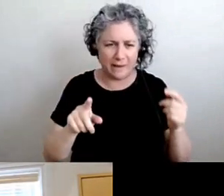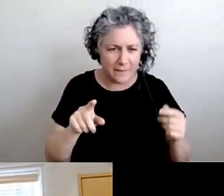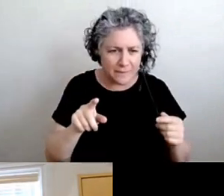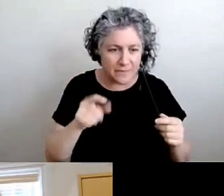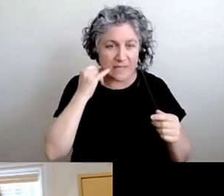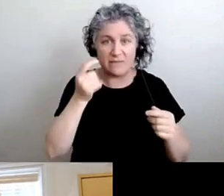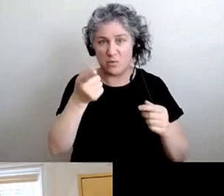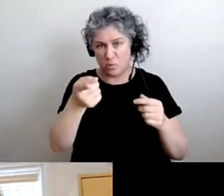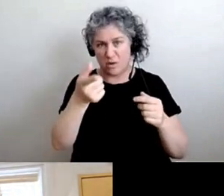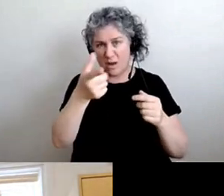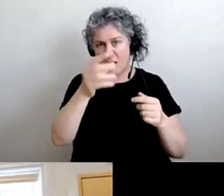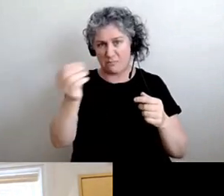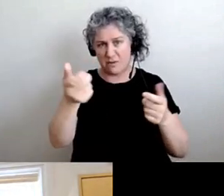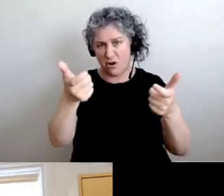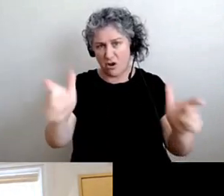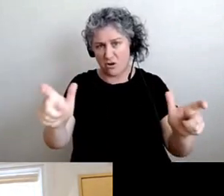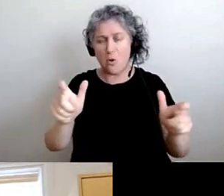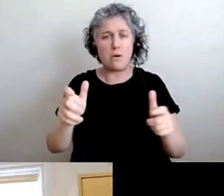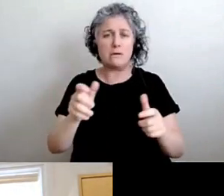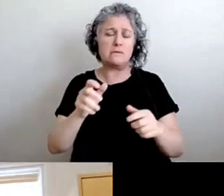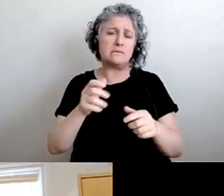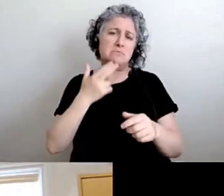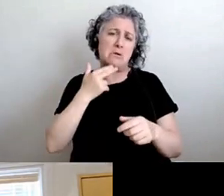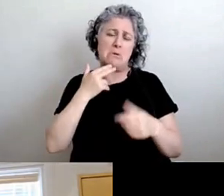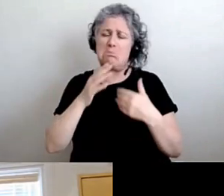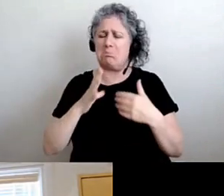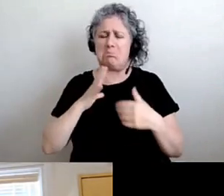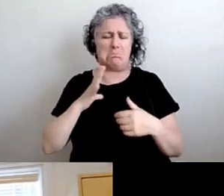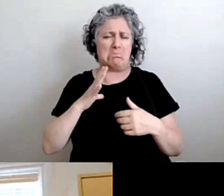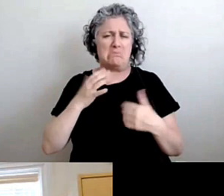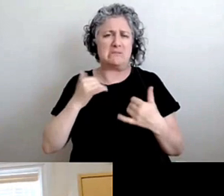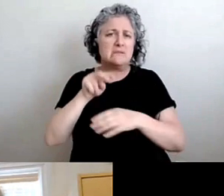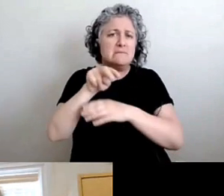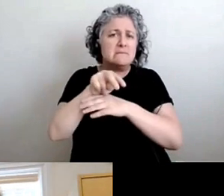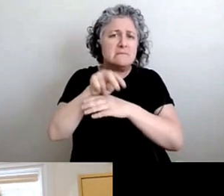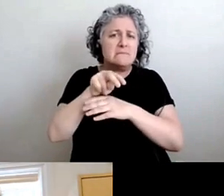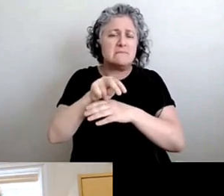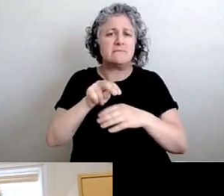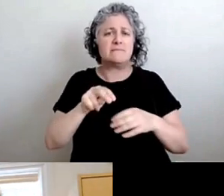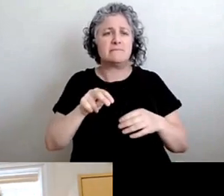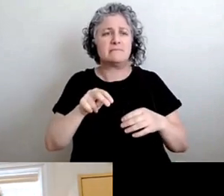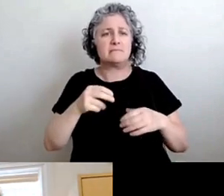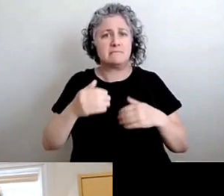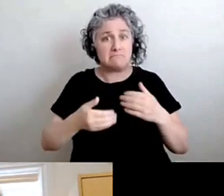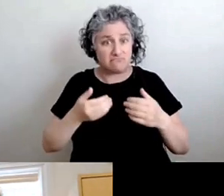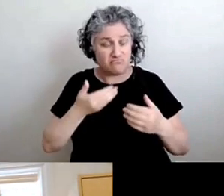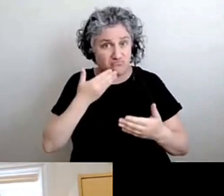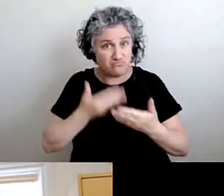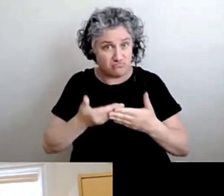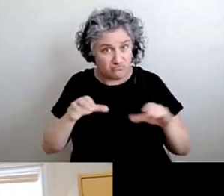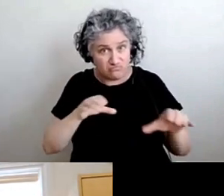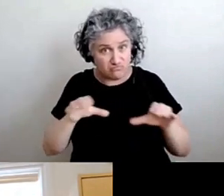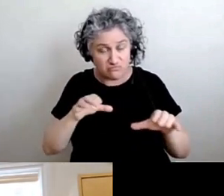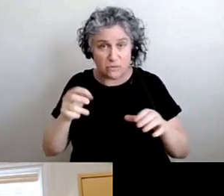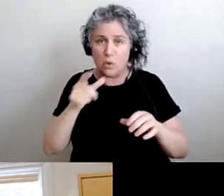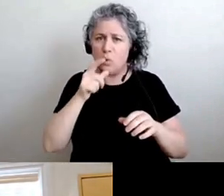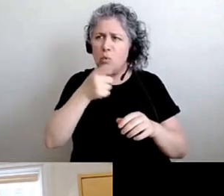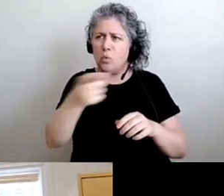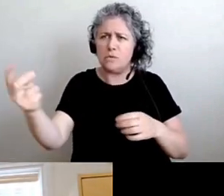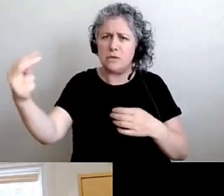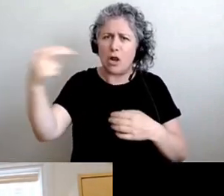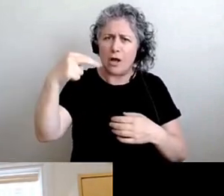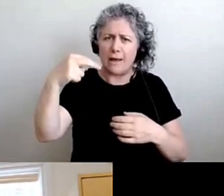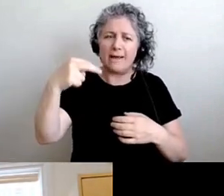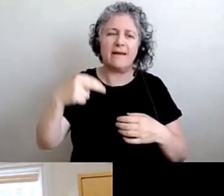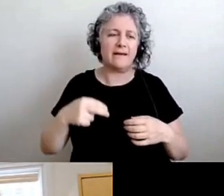larger, and even if you're not larger, to kind of track how you're doing, who's looking, right? And also, again, here's the planner